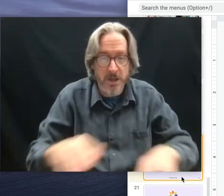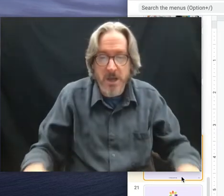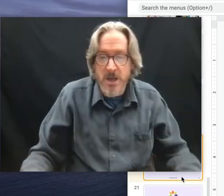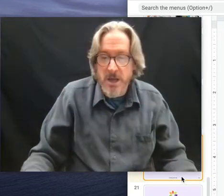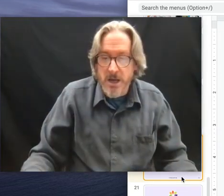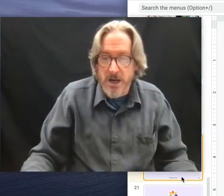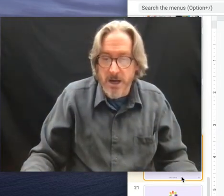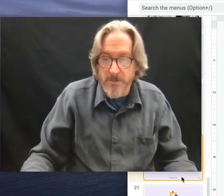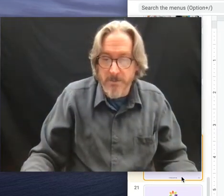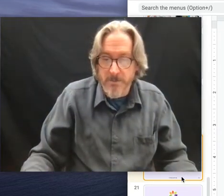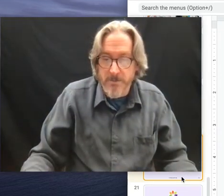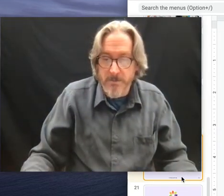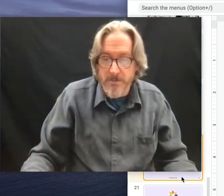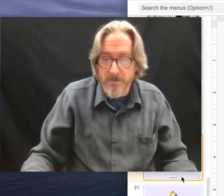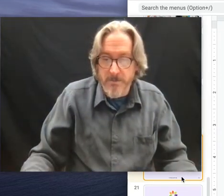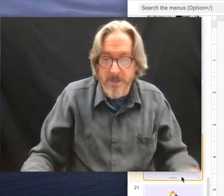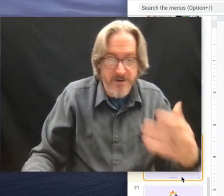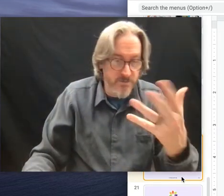up.